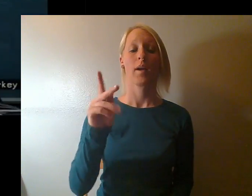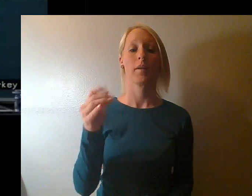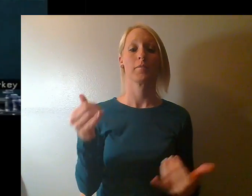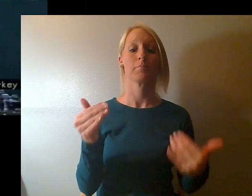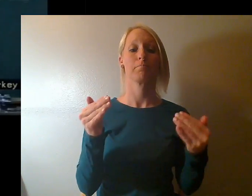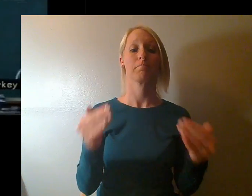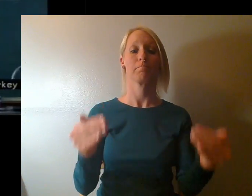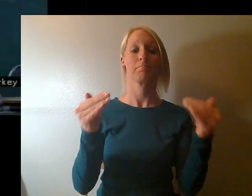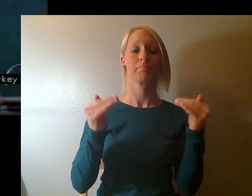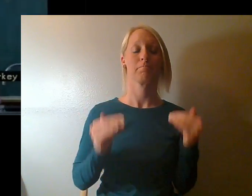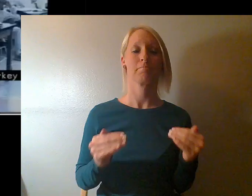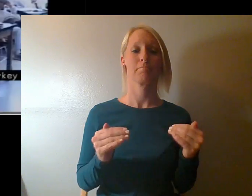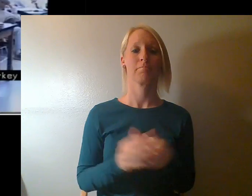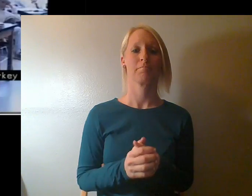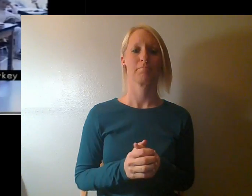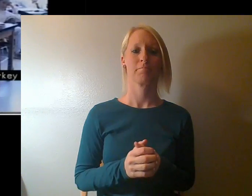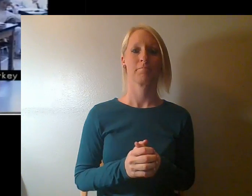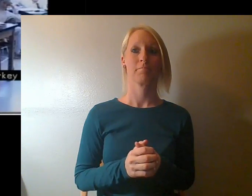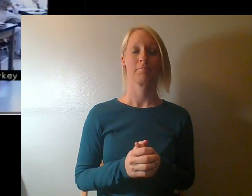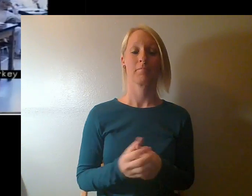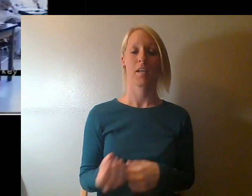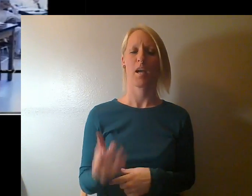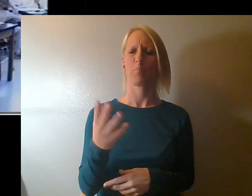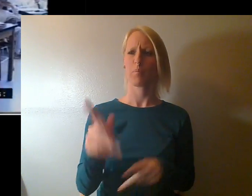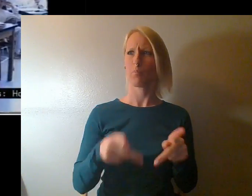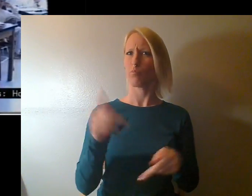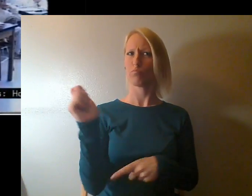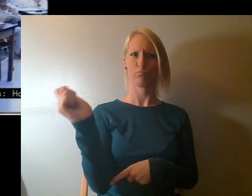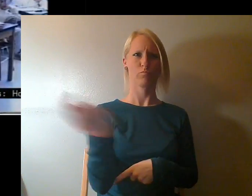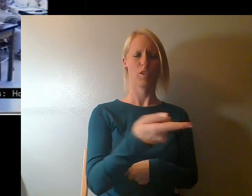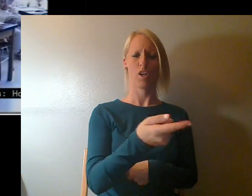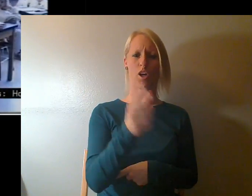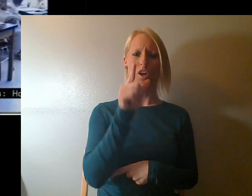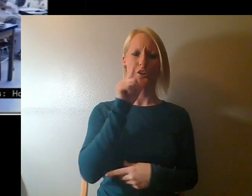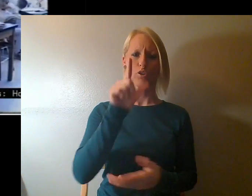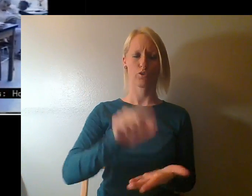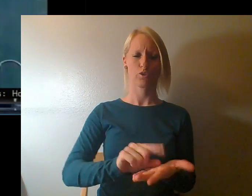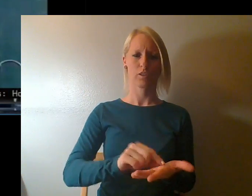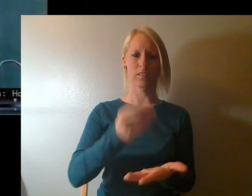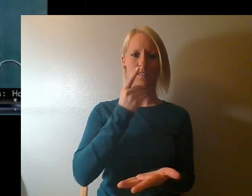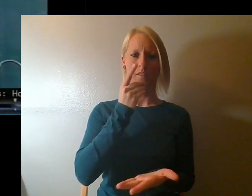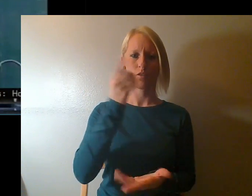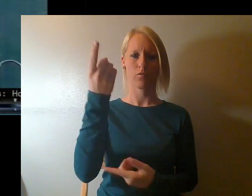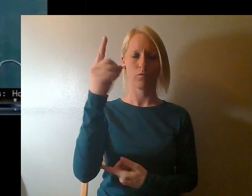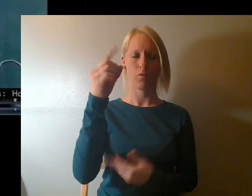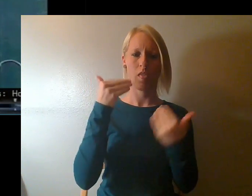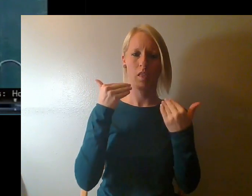Thanksgiving? Oh. All right. Now, let me ask this.